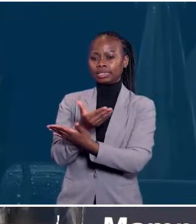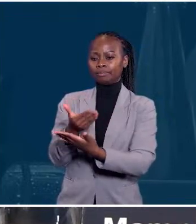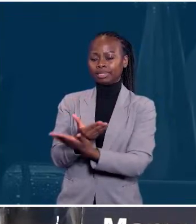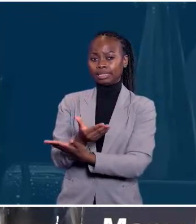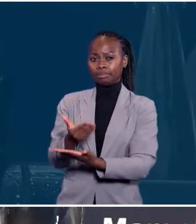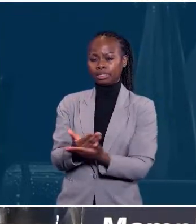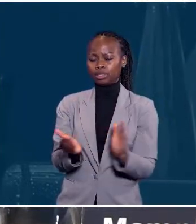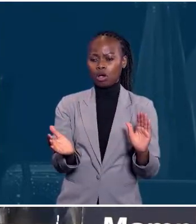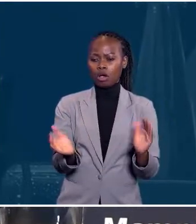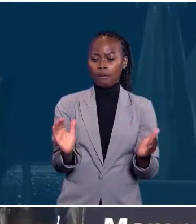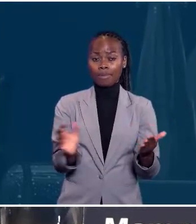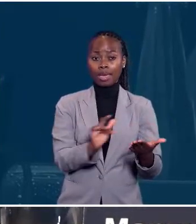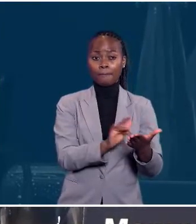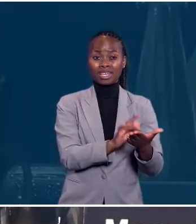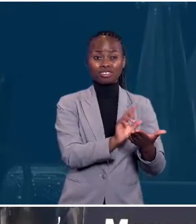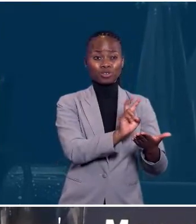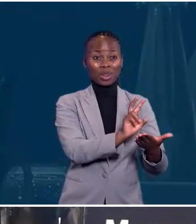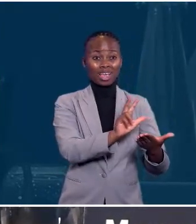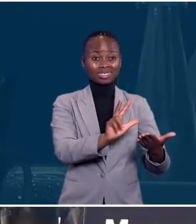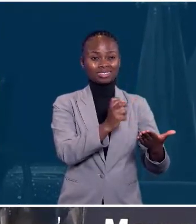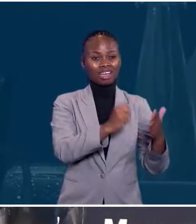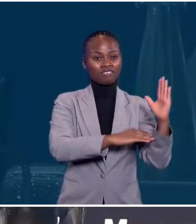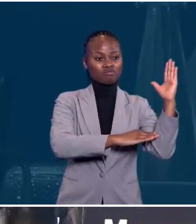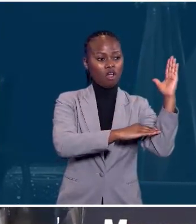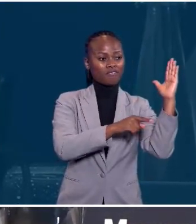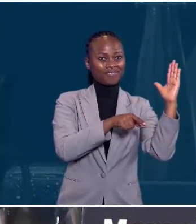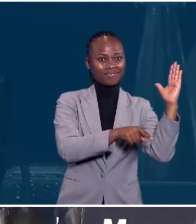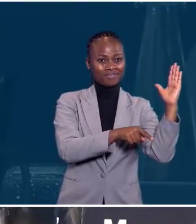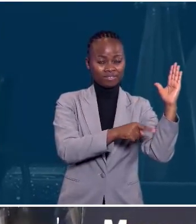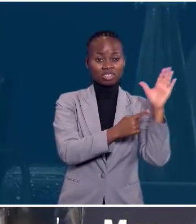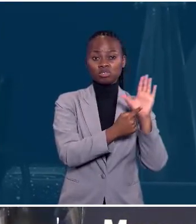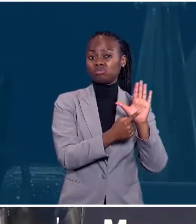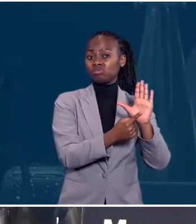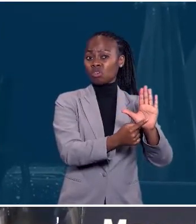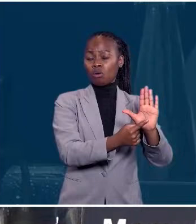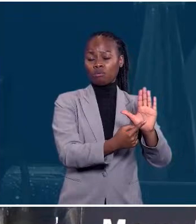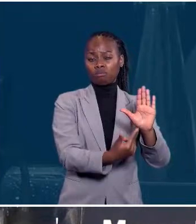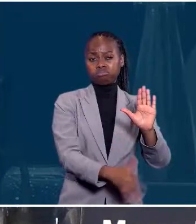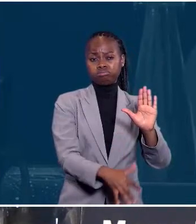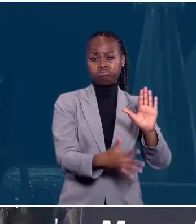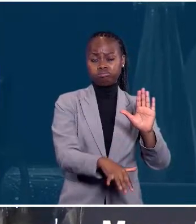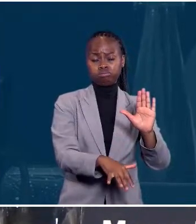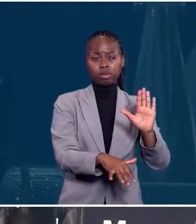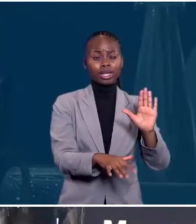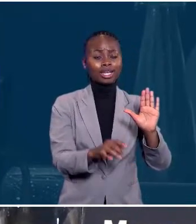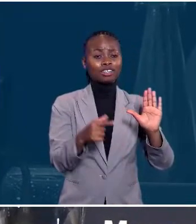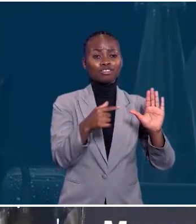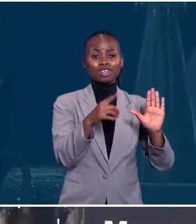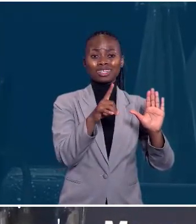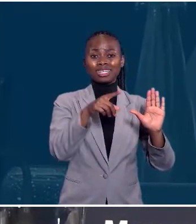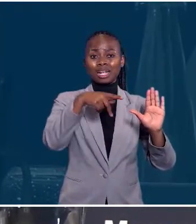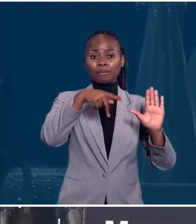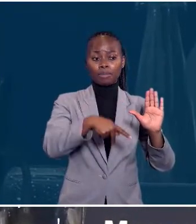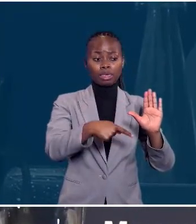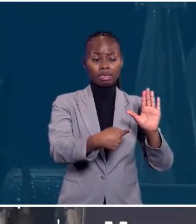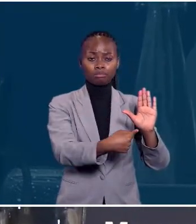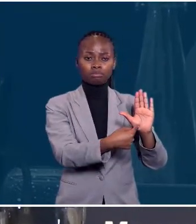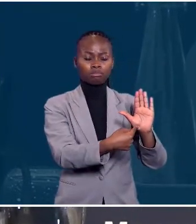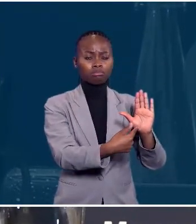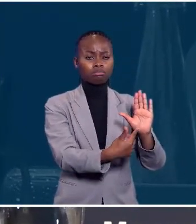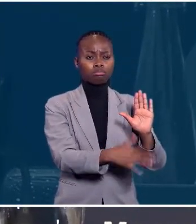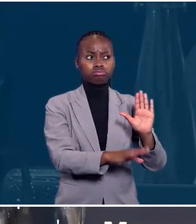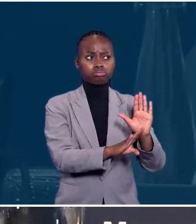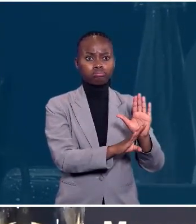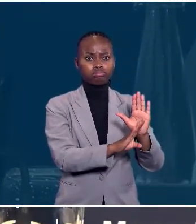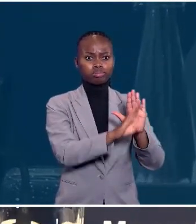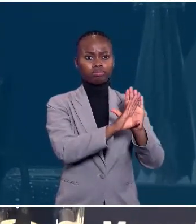larger. And page 28 gives you a chart that shows the extent to which GDP is overestimated